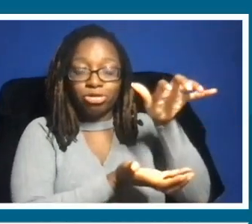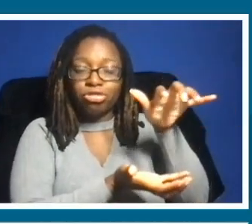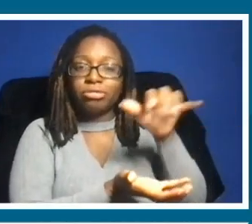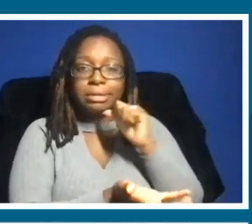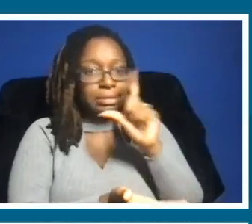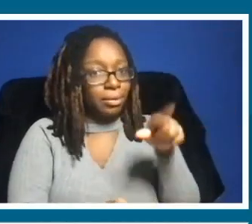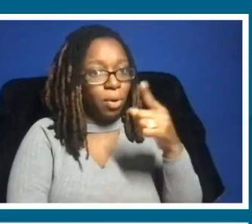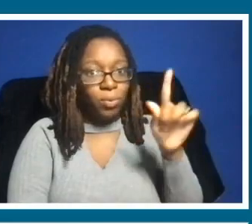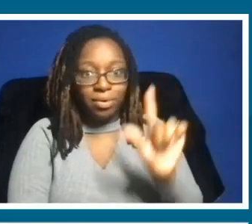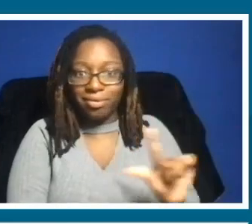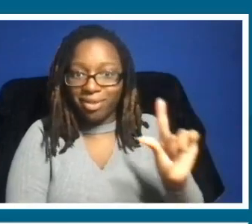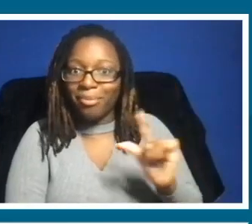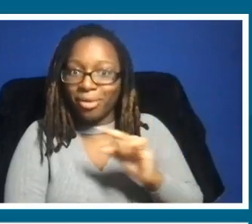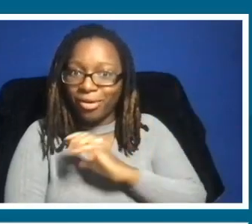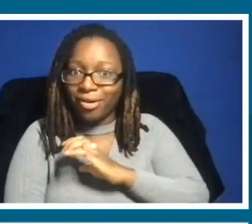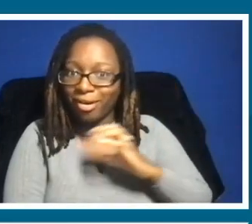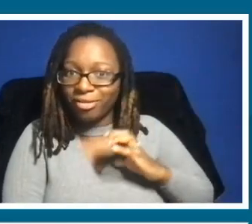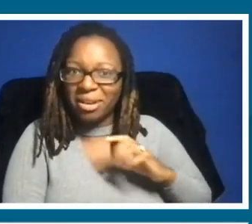elsewhere,